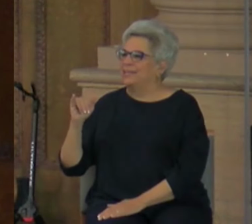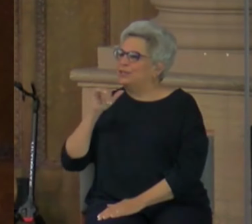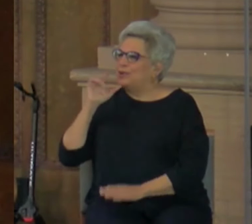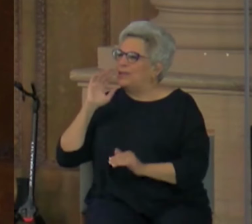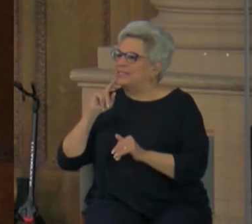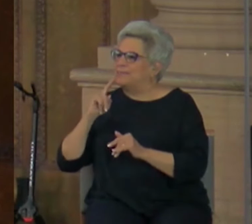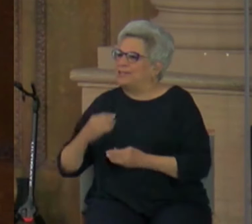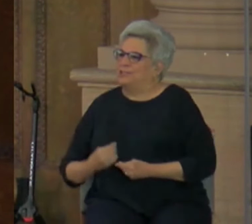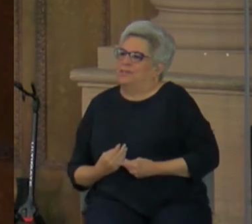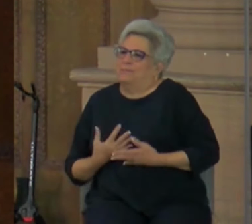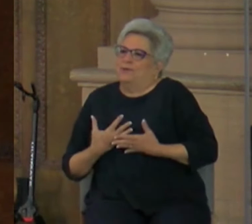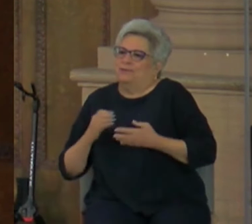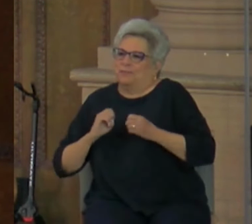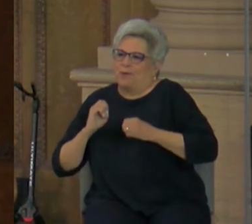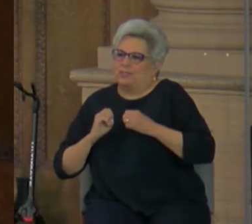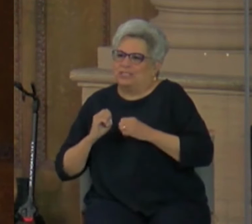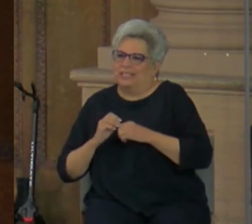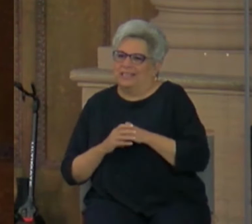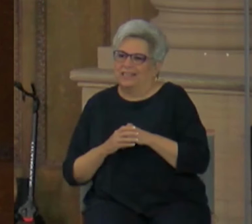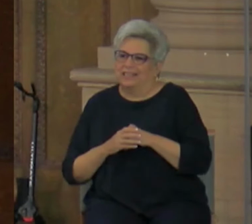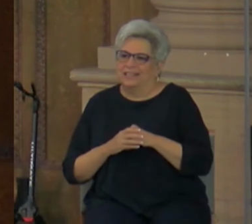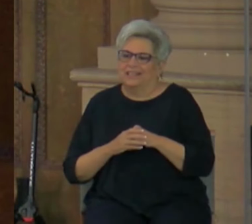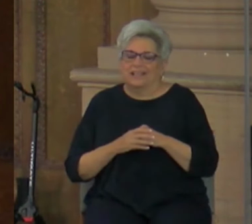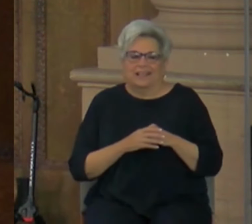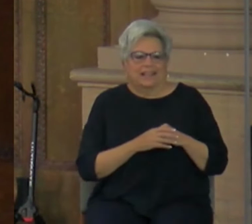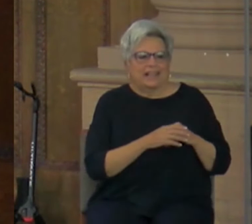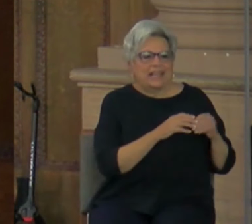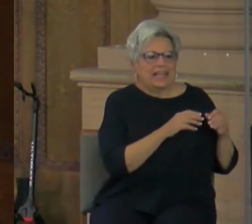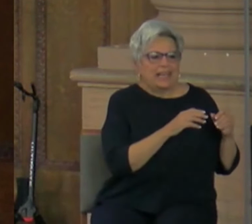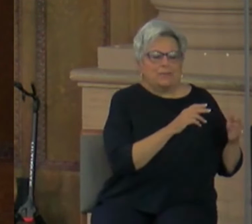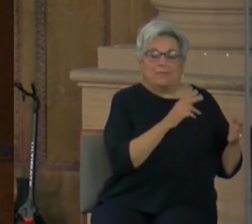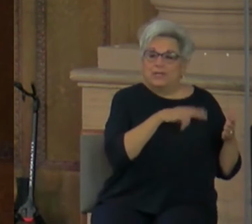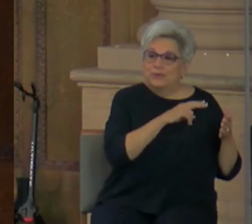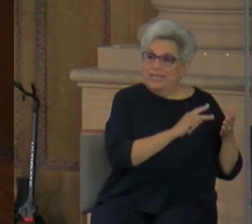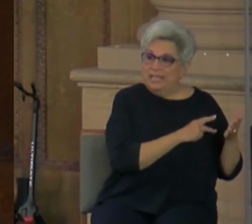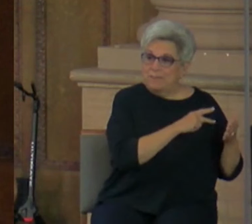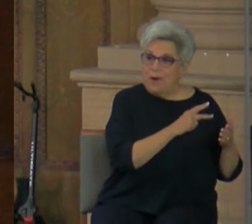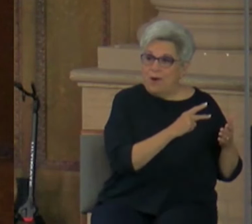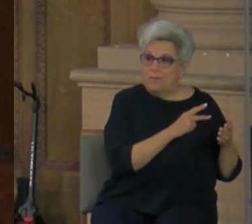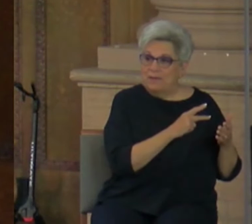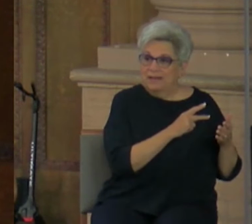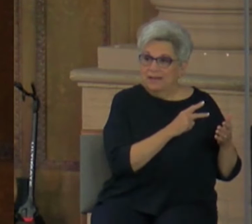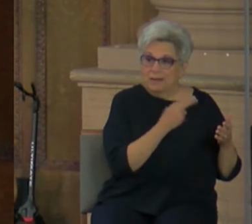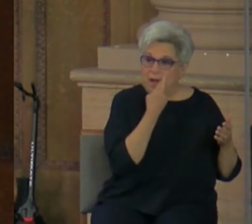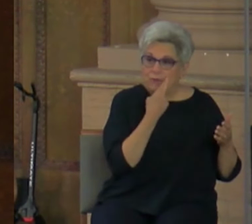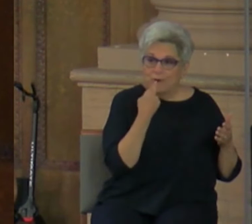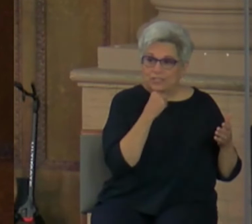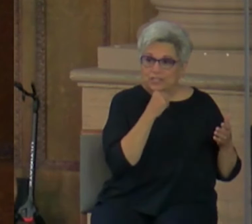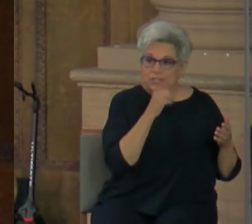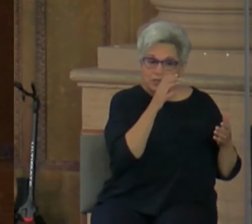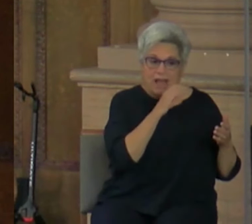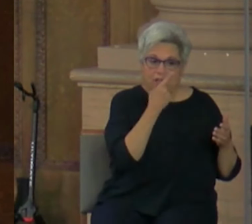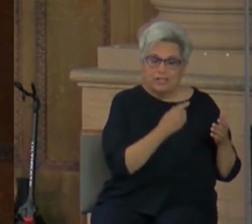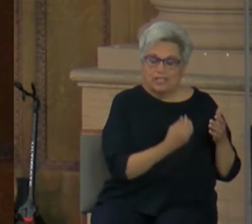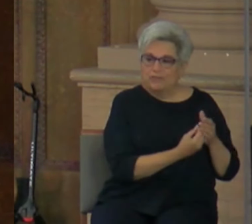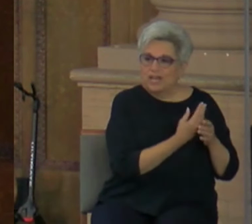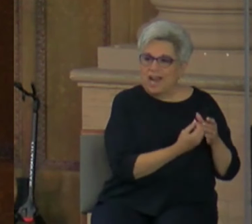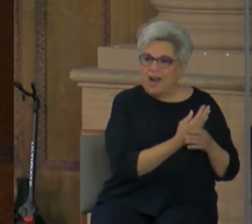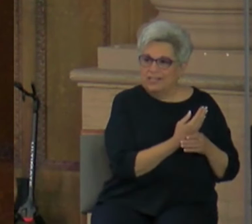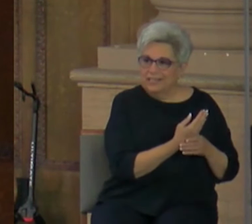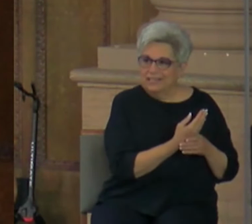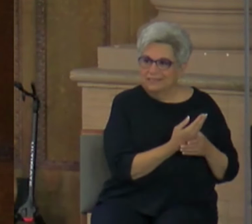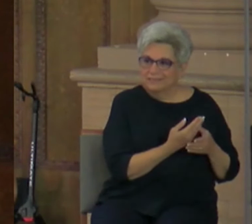emotionally about roses, and nobody looks up poems on roses for gardening tips. But they're different